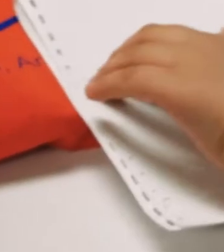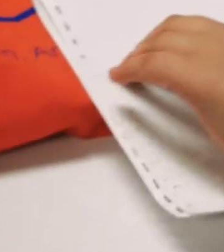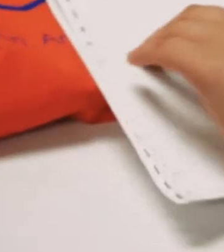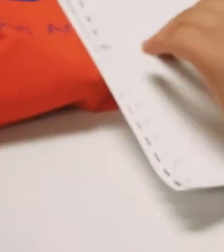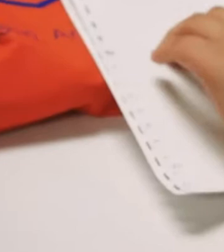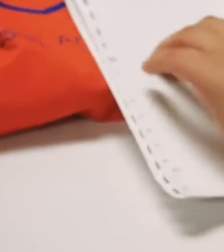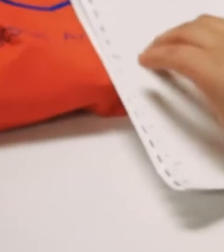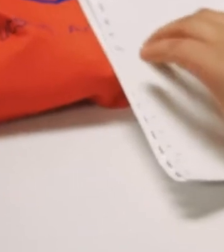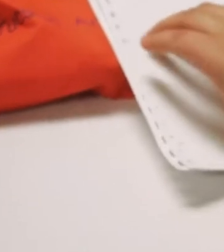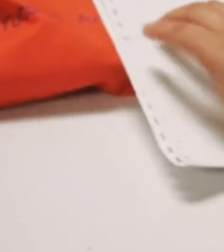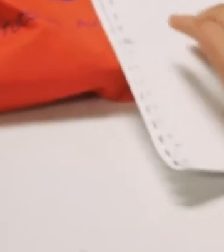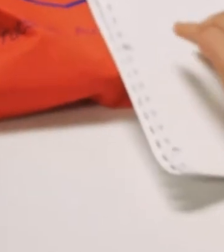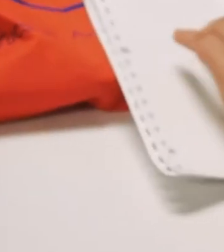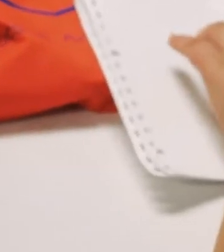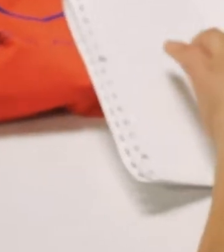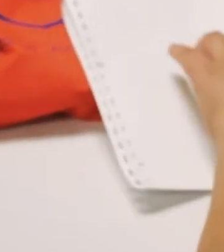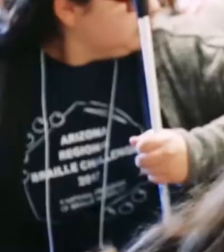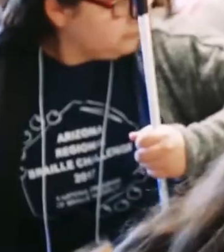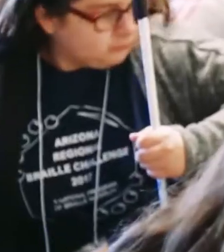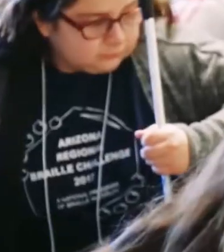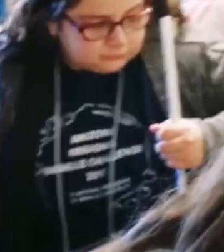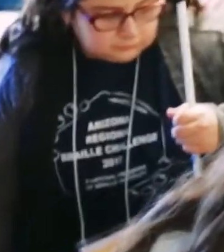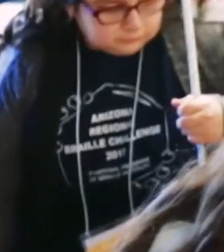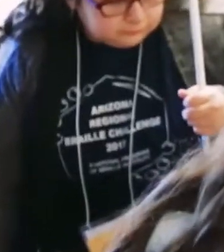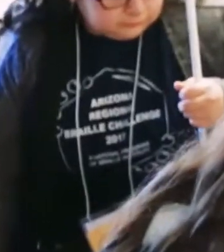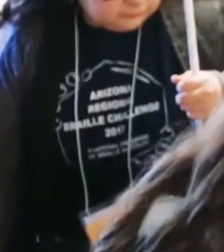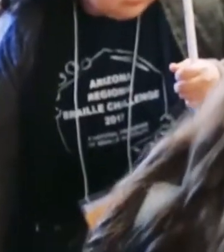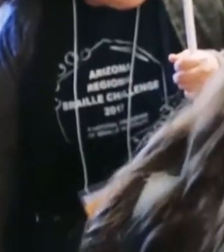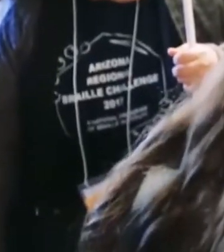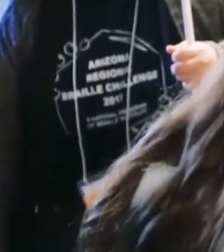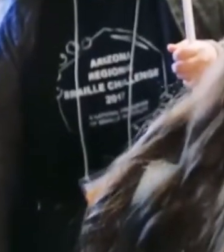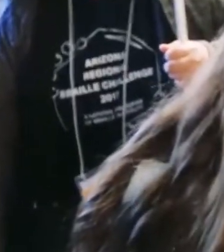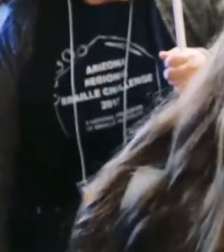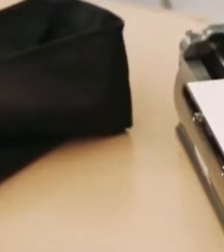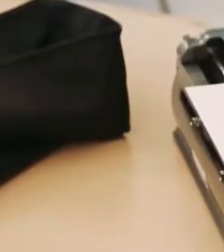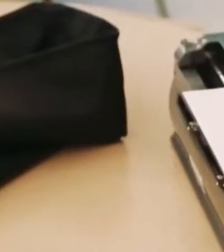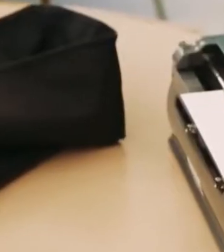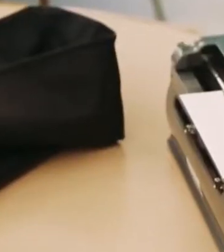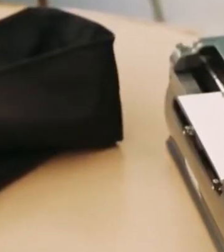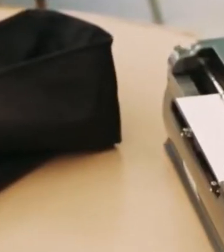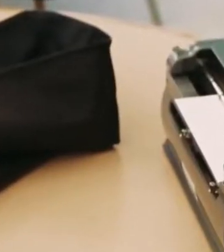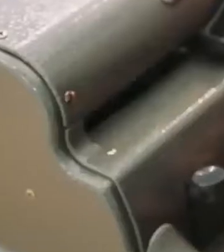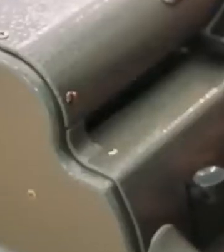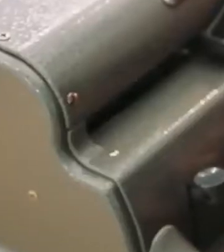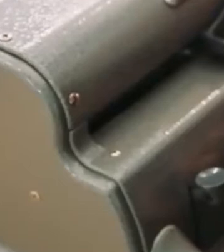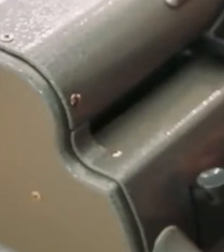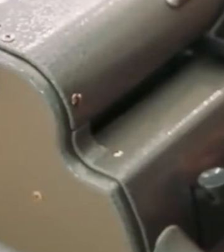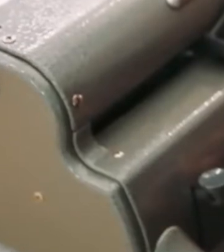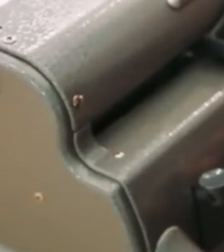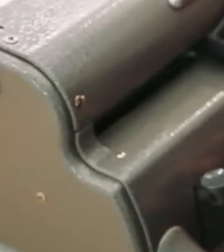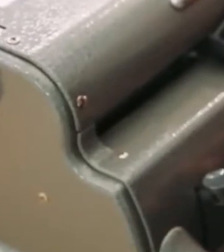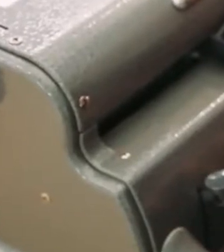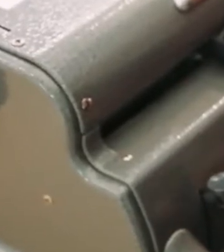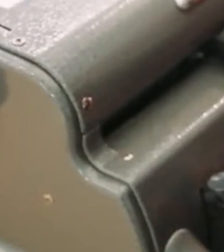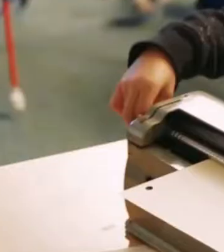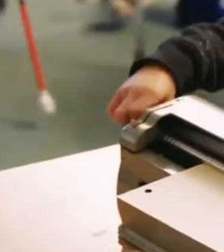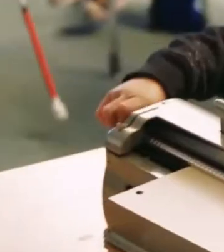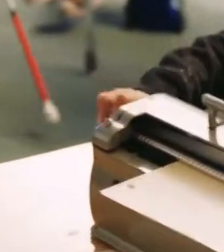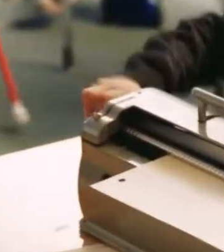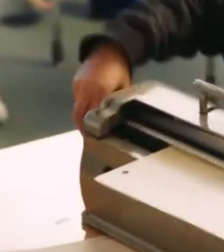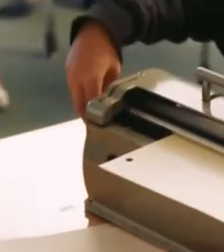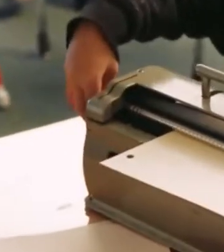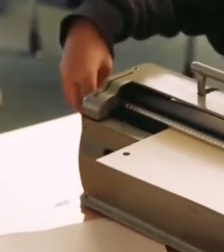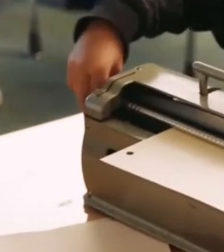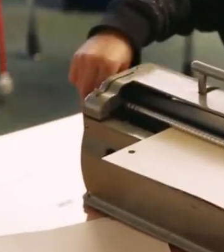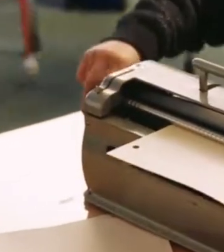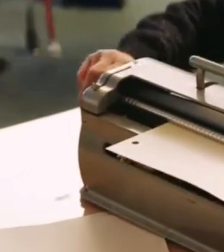Arizona Regional Braille Challenge logo. Several students laugh and socialize. A girl brailles on a Perkins